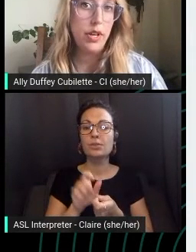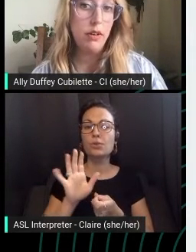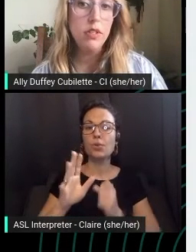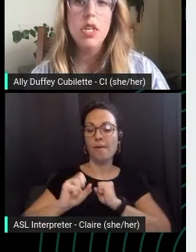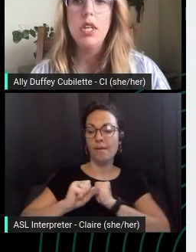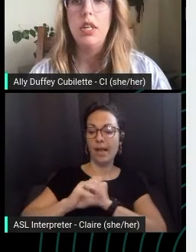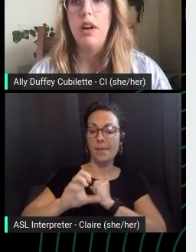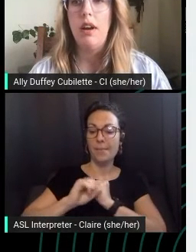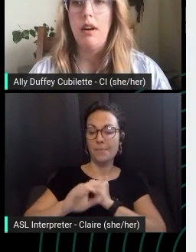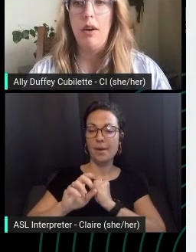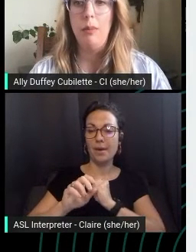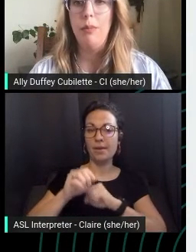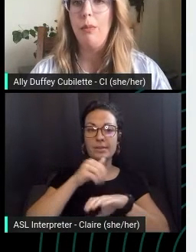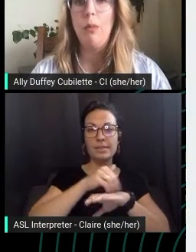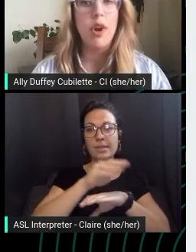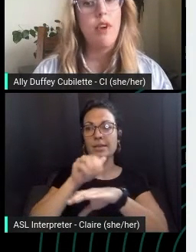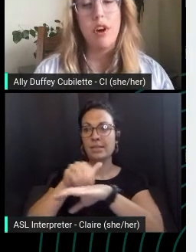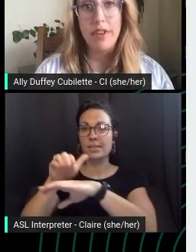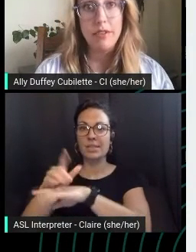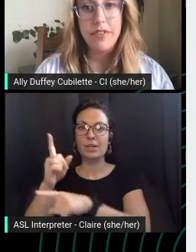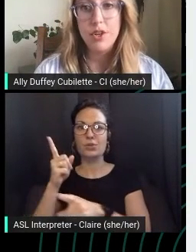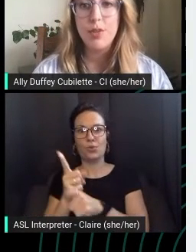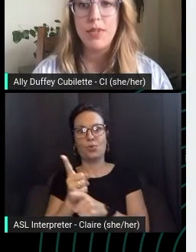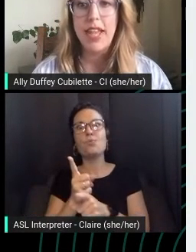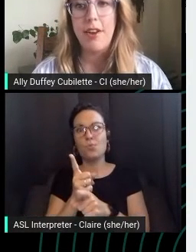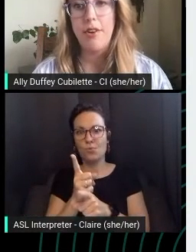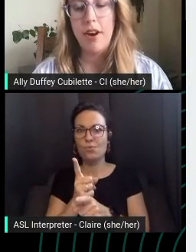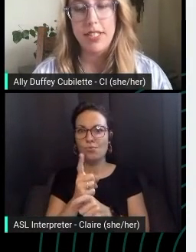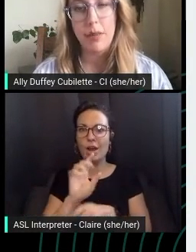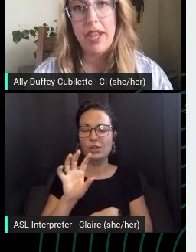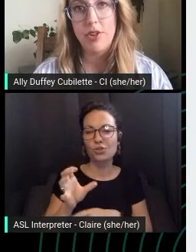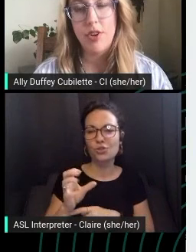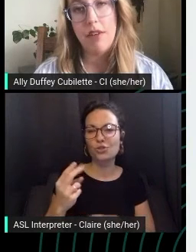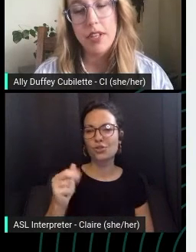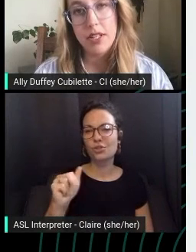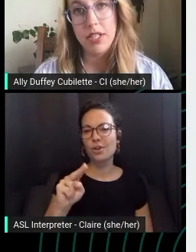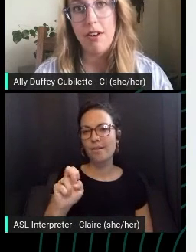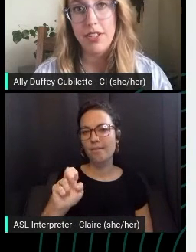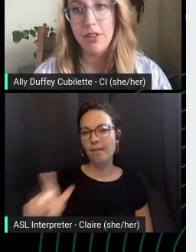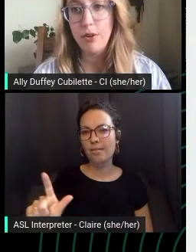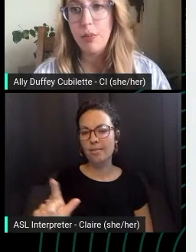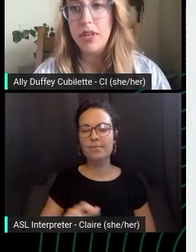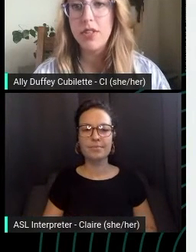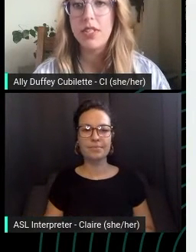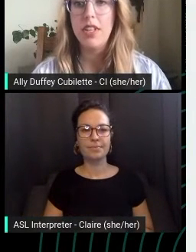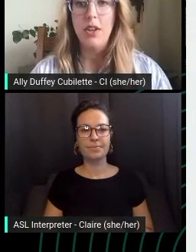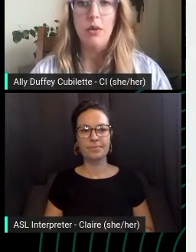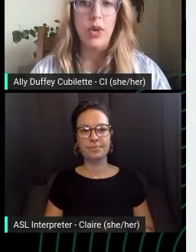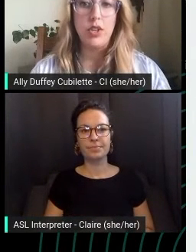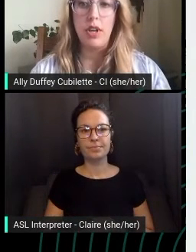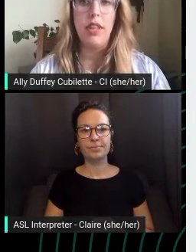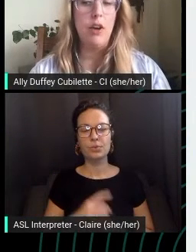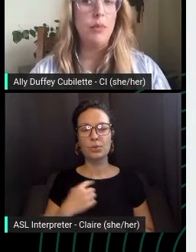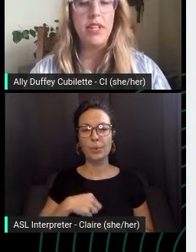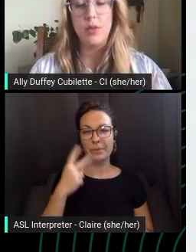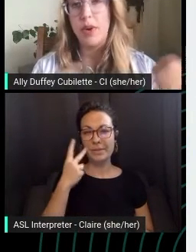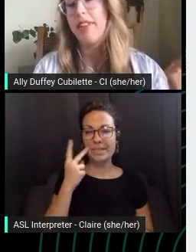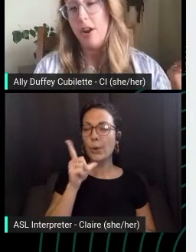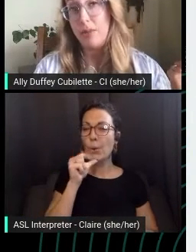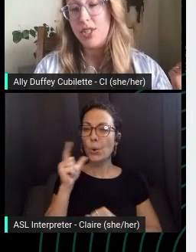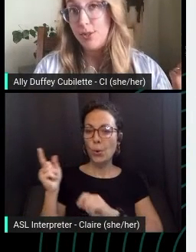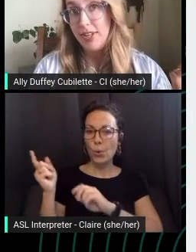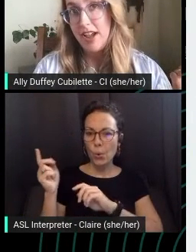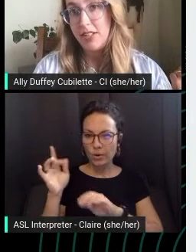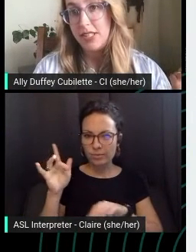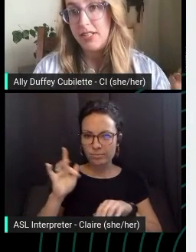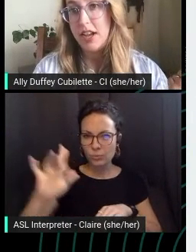to the correct channel. One of our favorite features was categorizing page traffic into content groupings, which is what